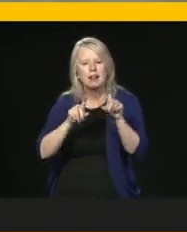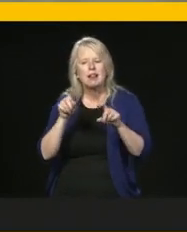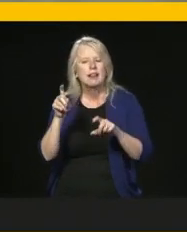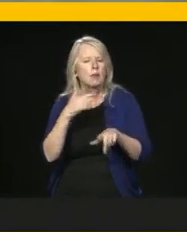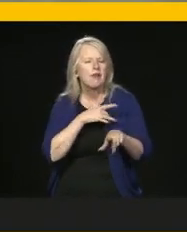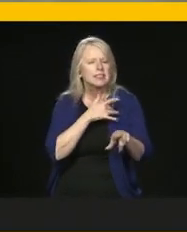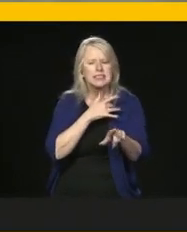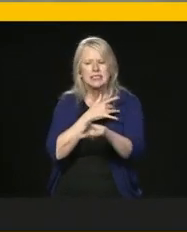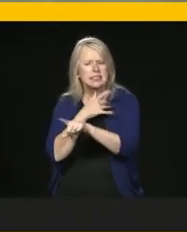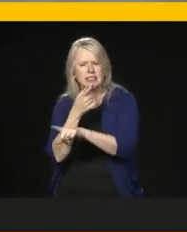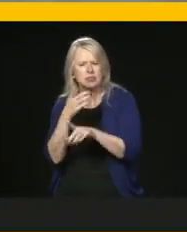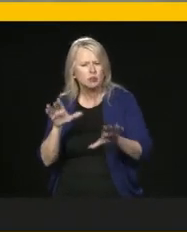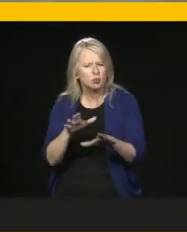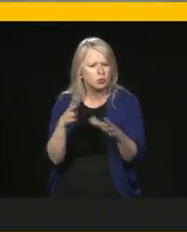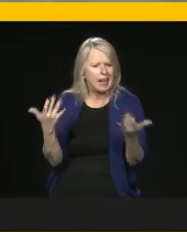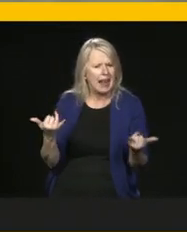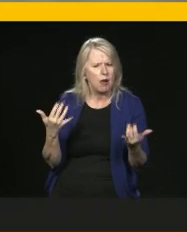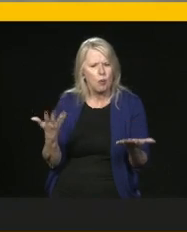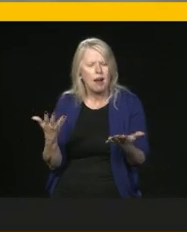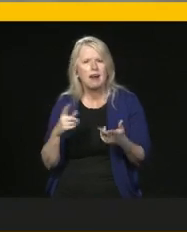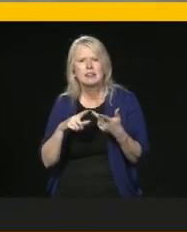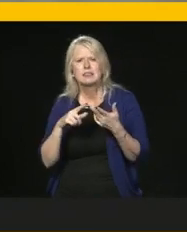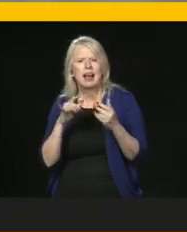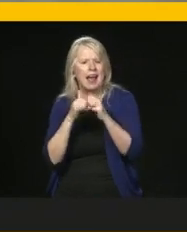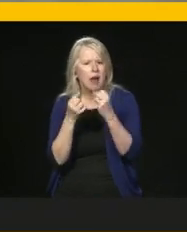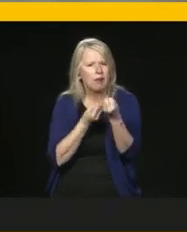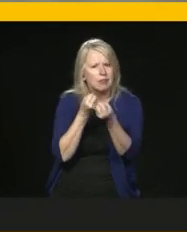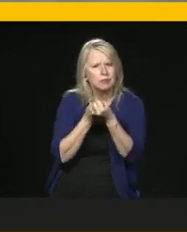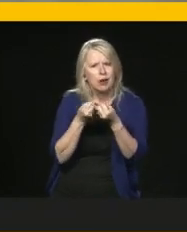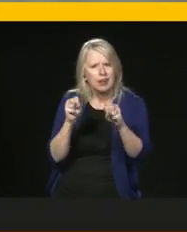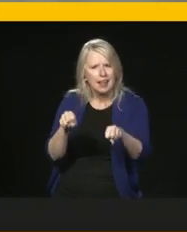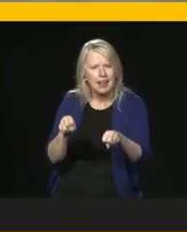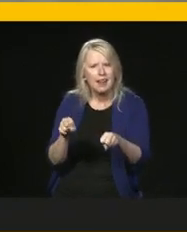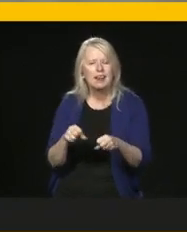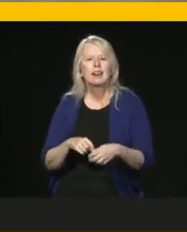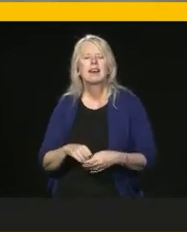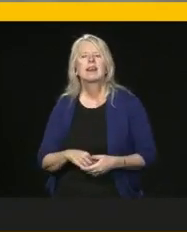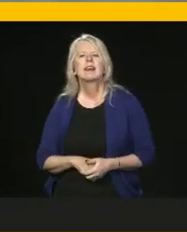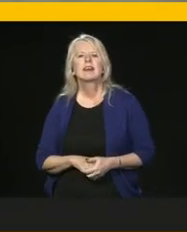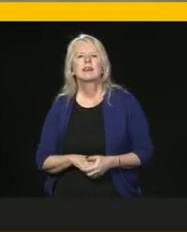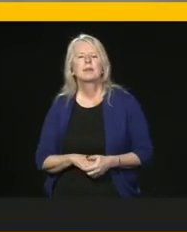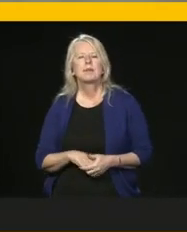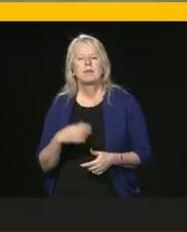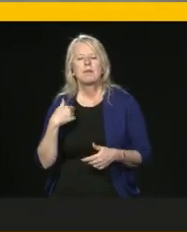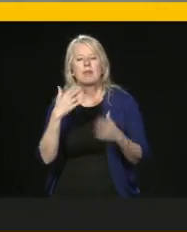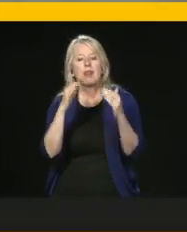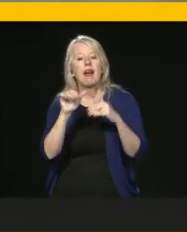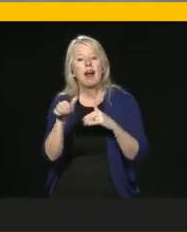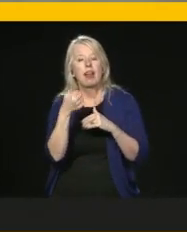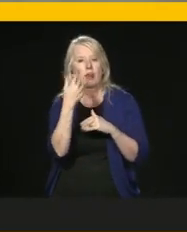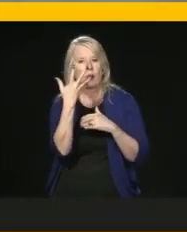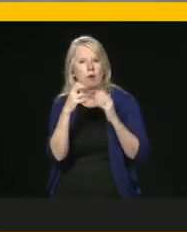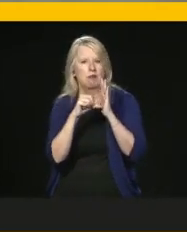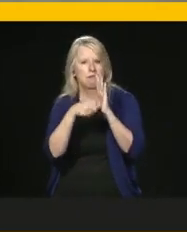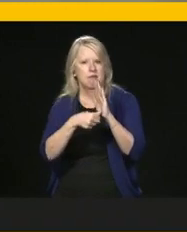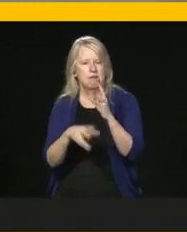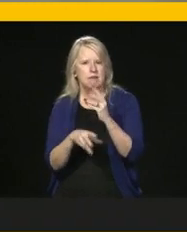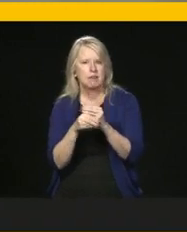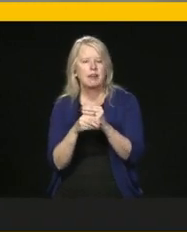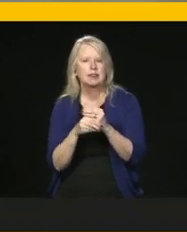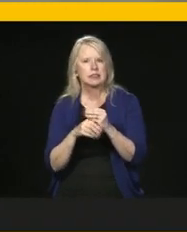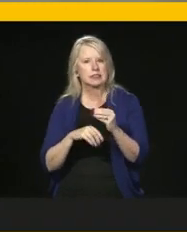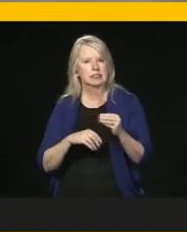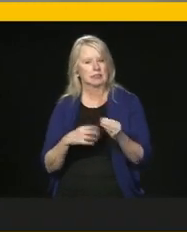I would also like to highlight one other point. It is an eminent opportunity for